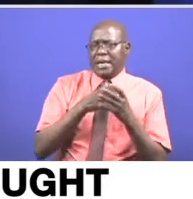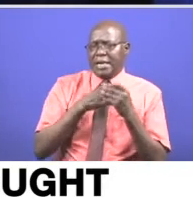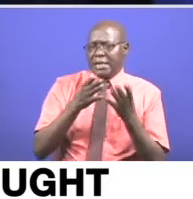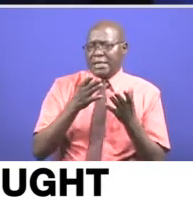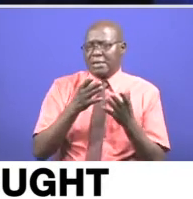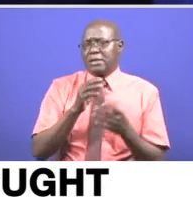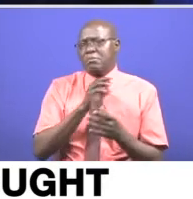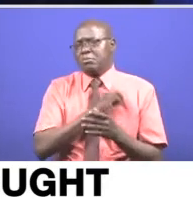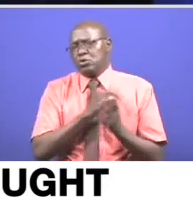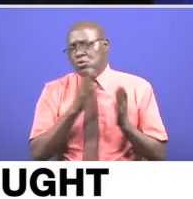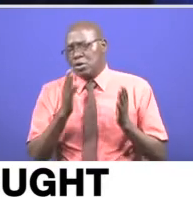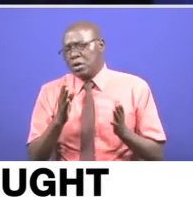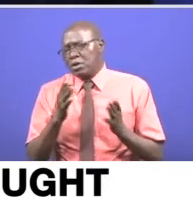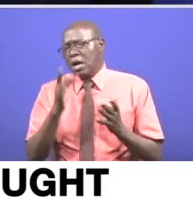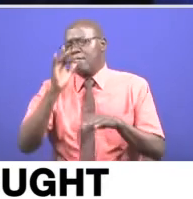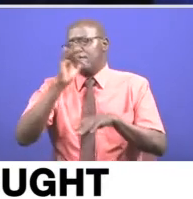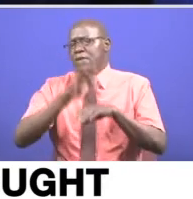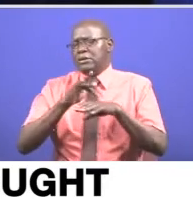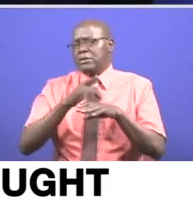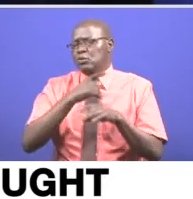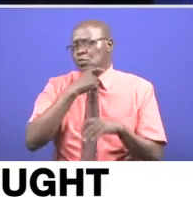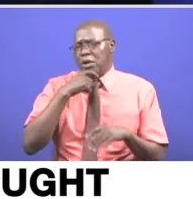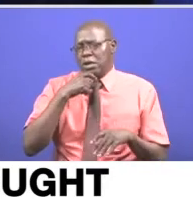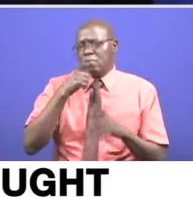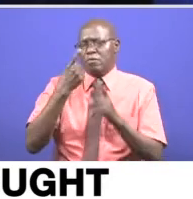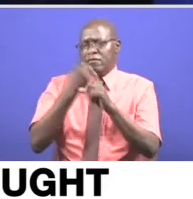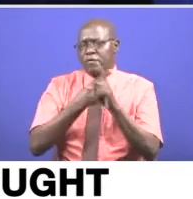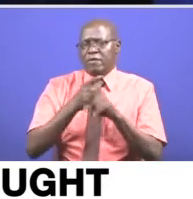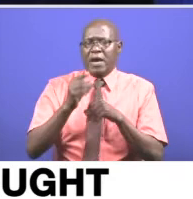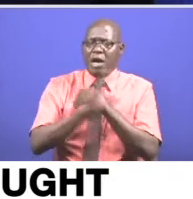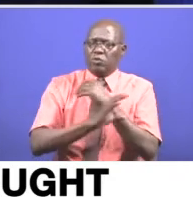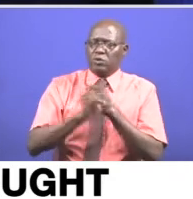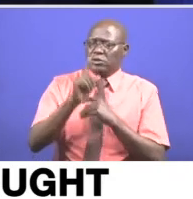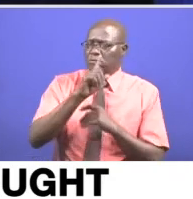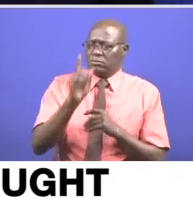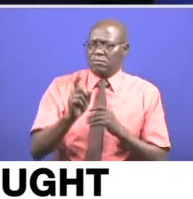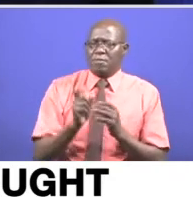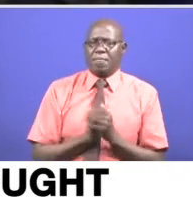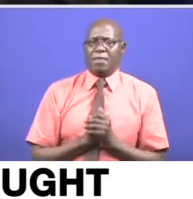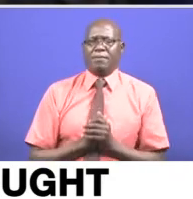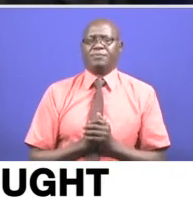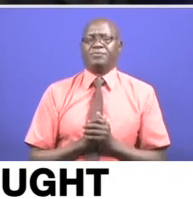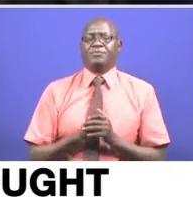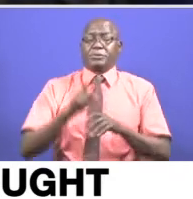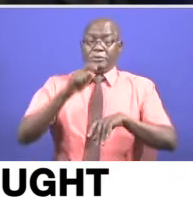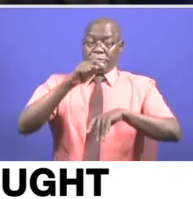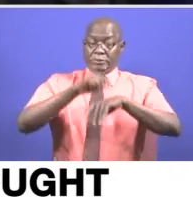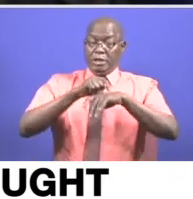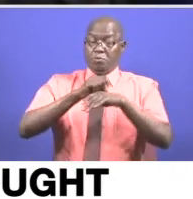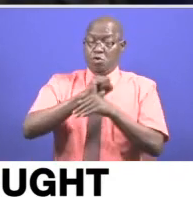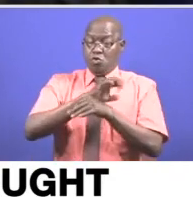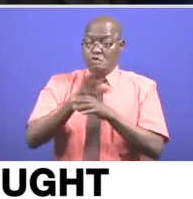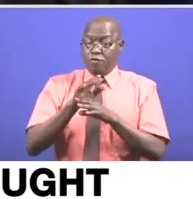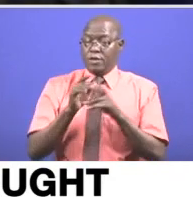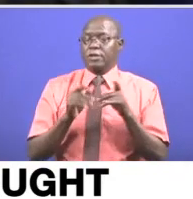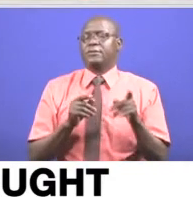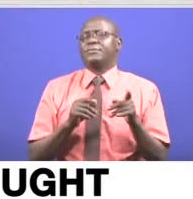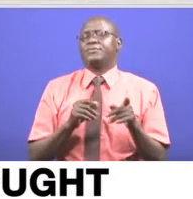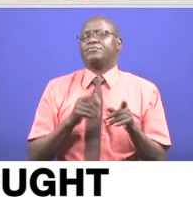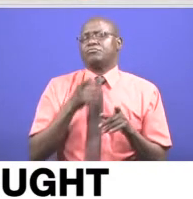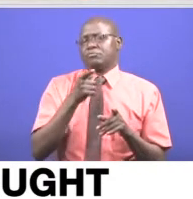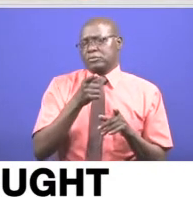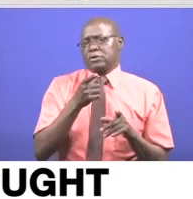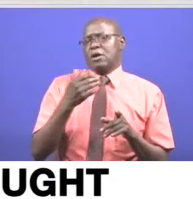missionaries that have been affected by drought in various countries? Thank you for that question. During the COVID, mm-hmm. the reason there was